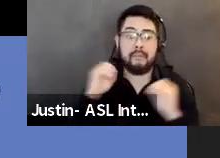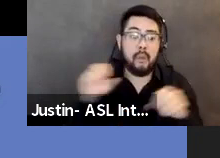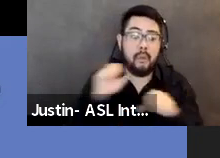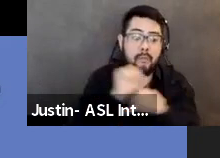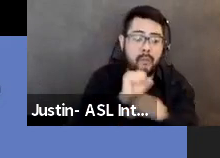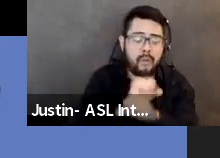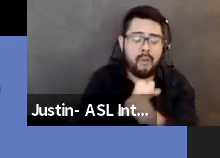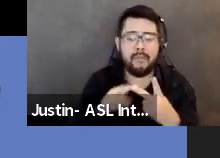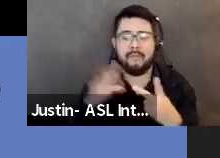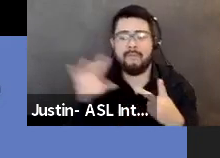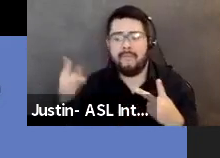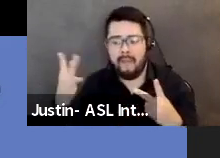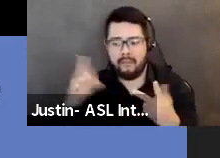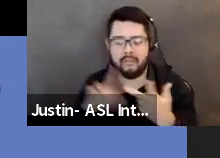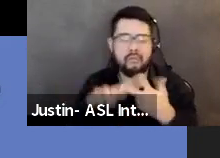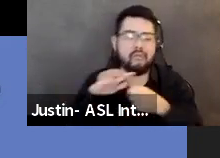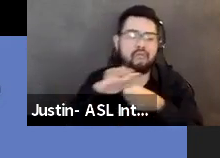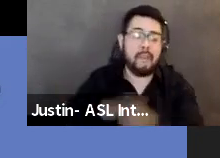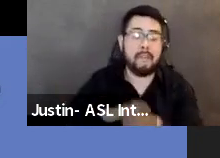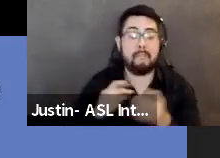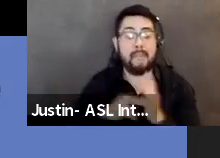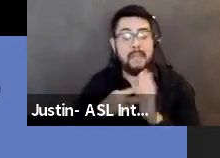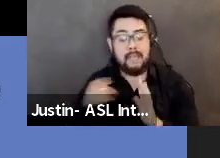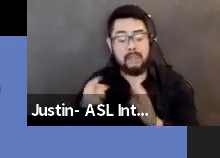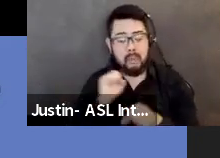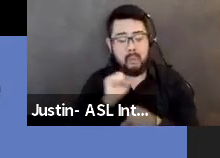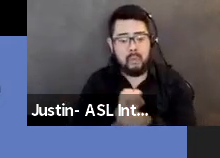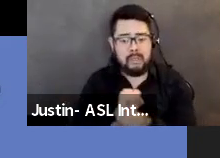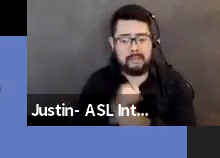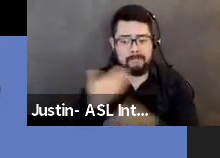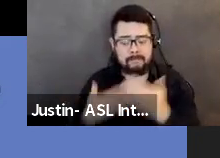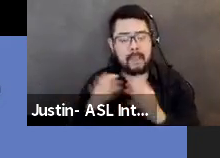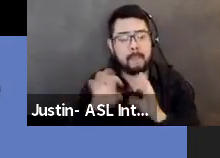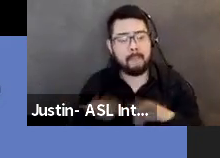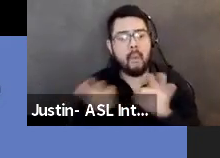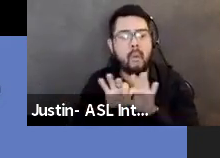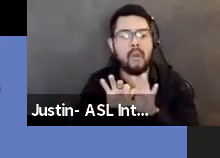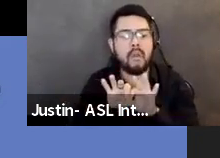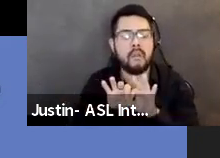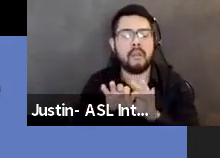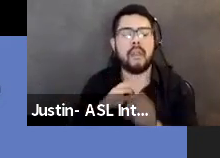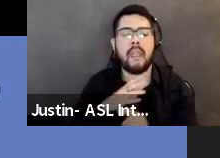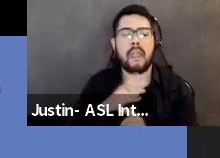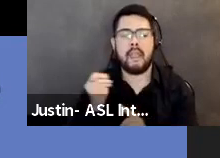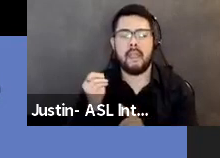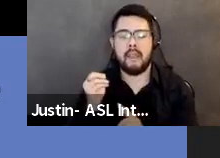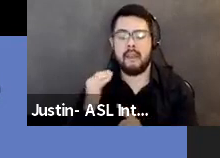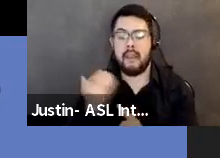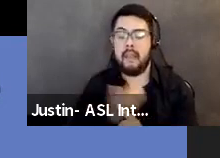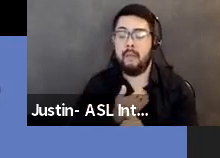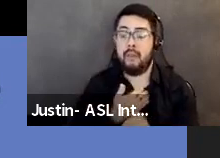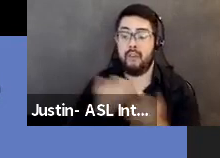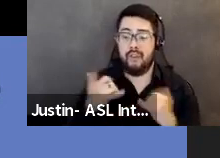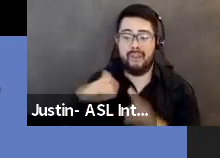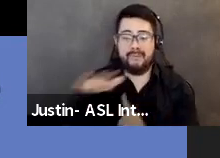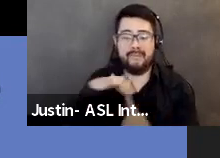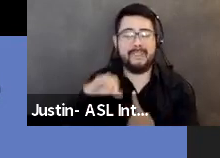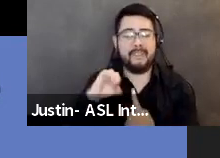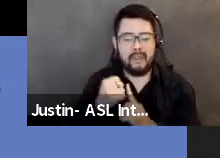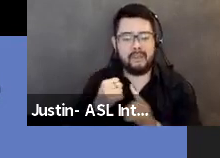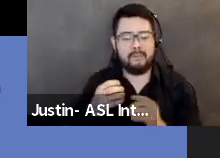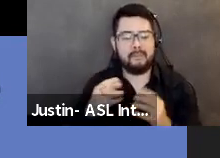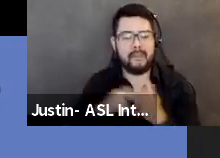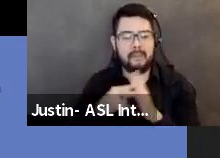and stress and so the urgency for this work is ever present and our current context makes it all the more